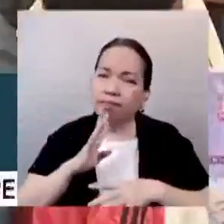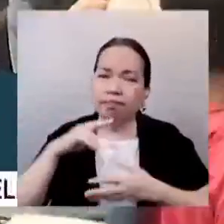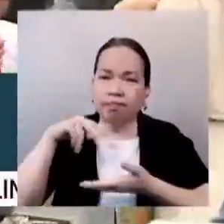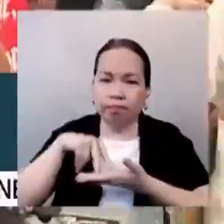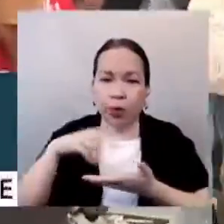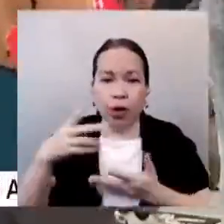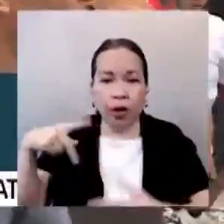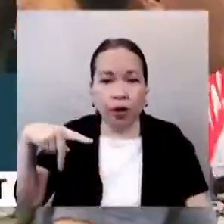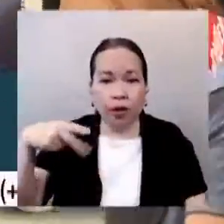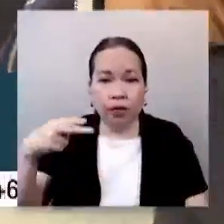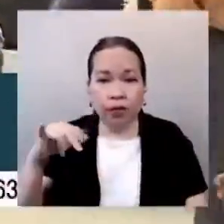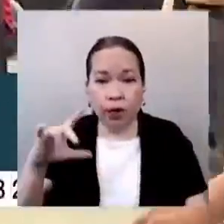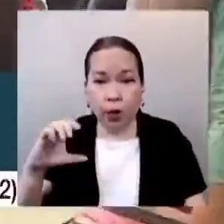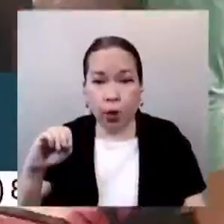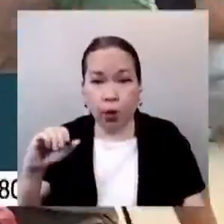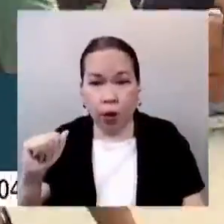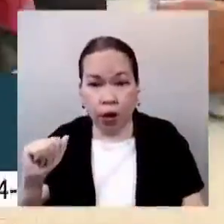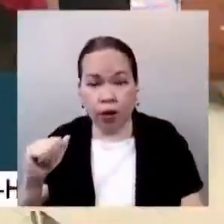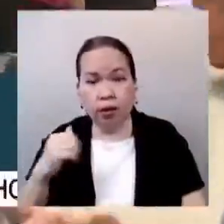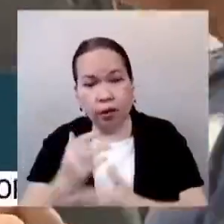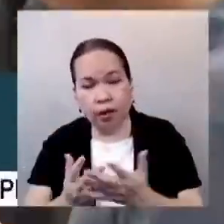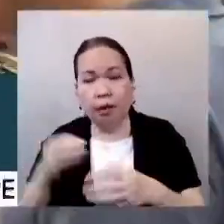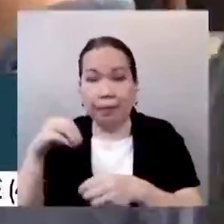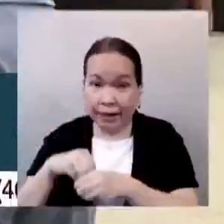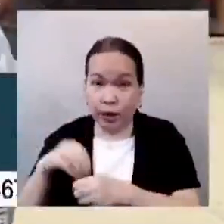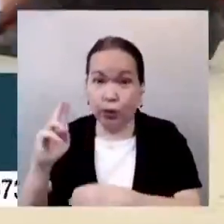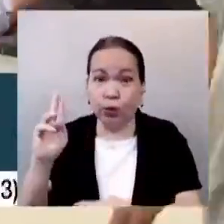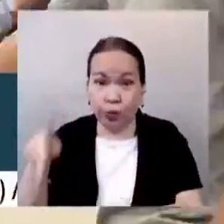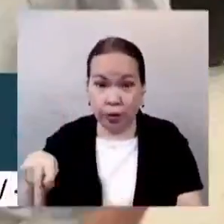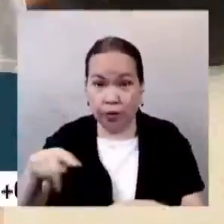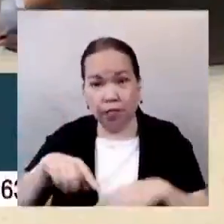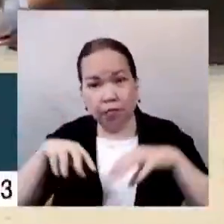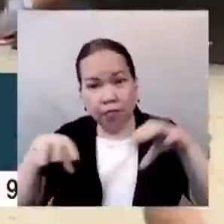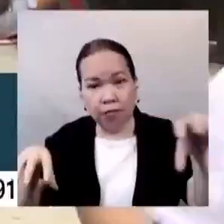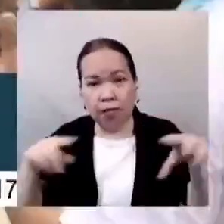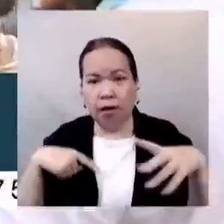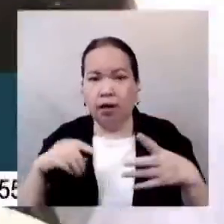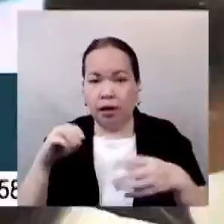and inside the University of the Philippines Diliman campus. There were